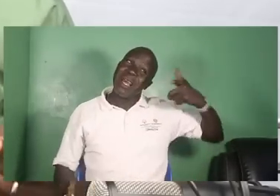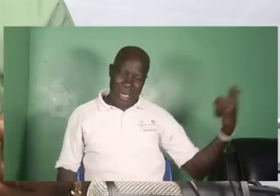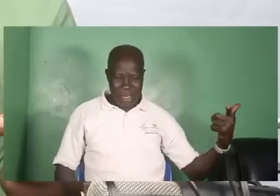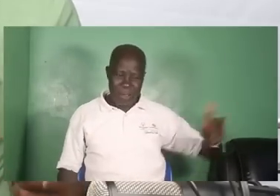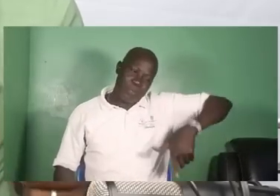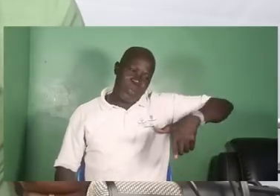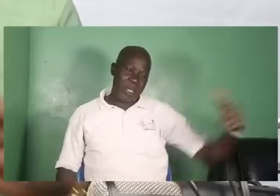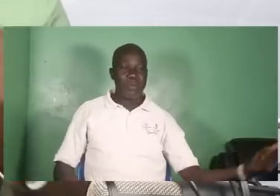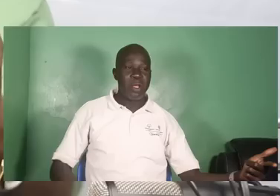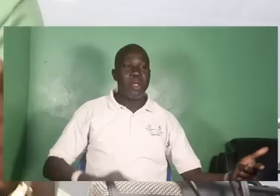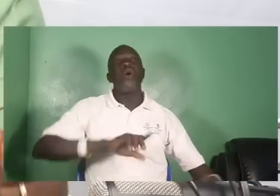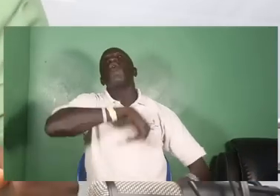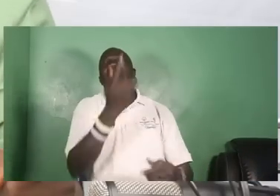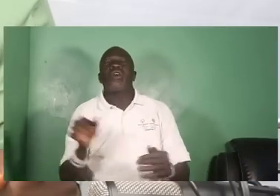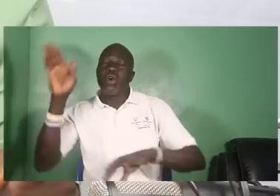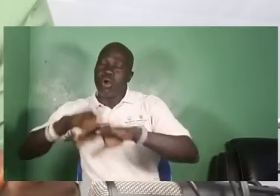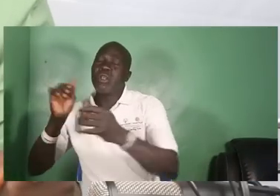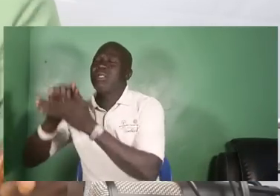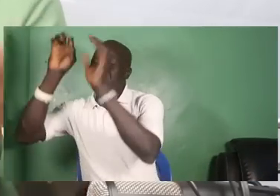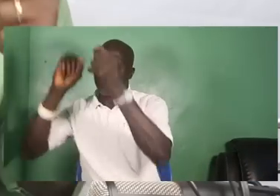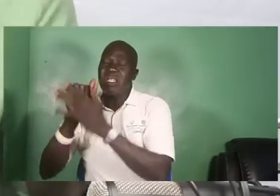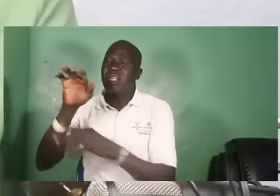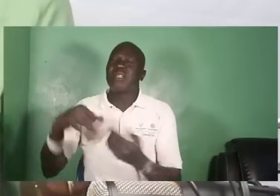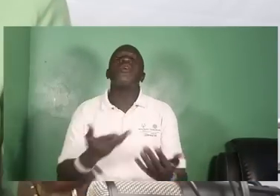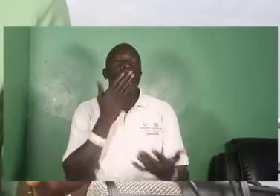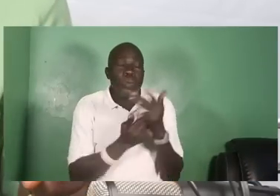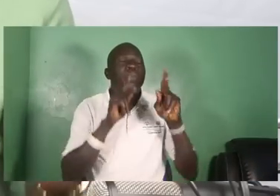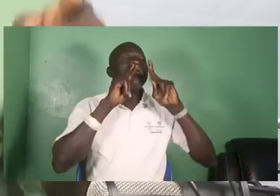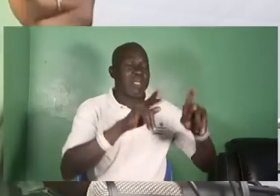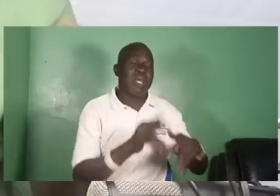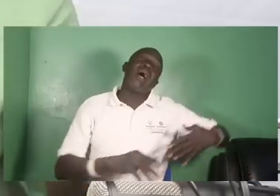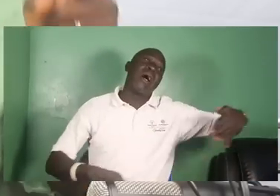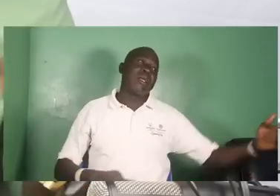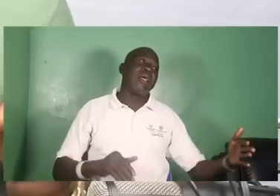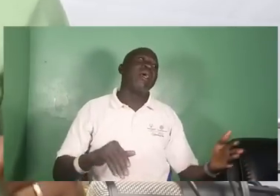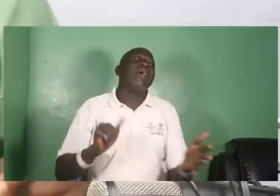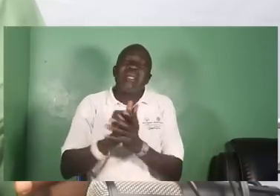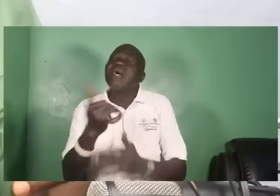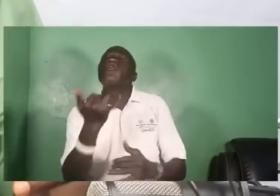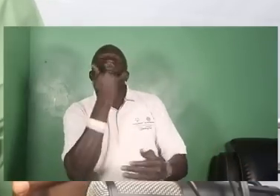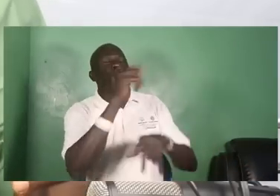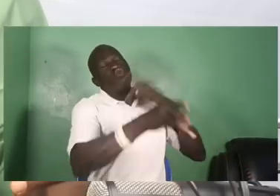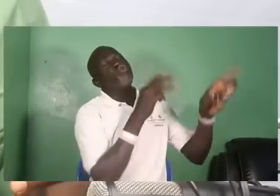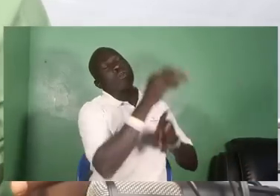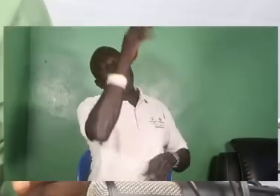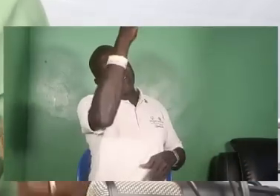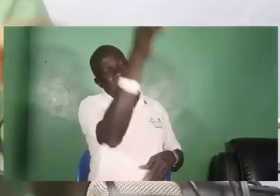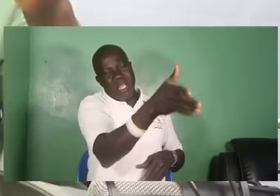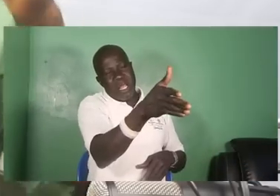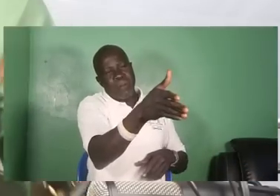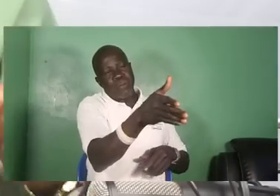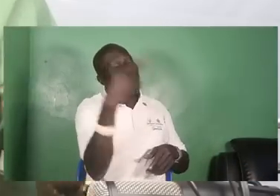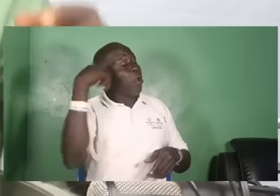called them left hand. Ìgbà tí ronú jinlẹ̀ náà pẹ̀lú ọwọ́ àlàáfíà. When they tip stone they tip land on it. Bàbá mi pé èdè yẹn wà bẹ́ẹ̀. That language is still there. So